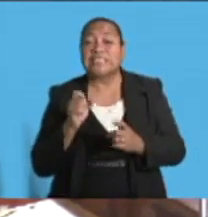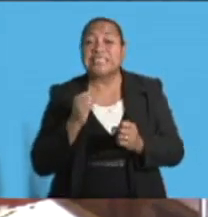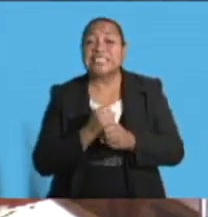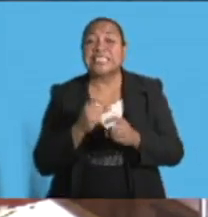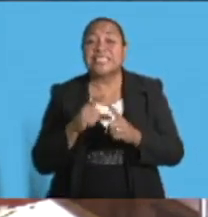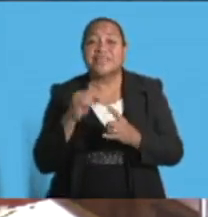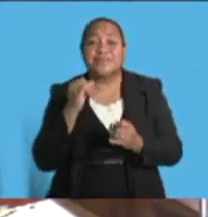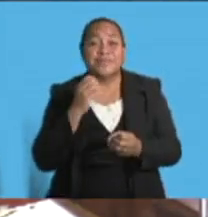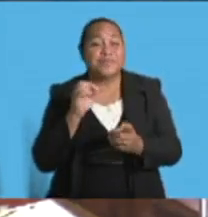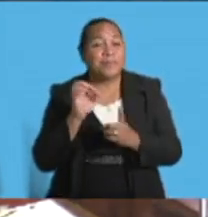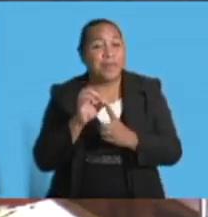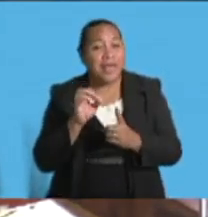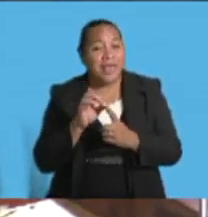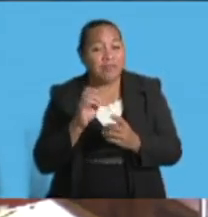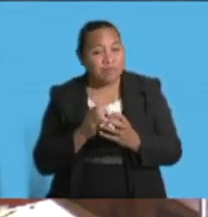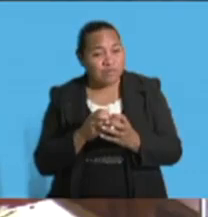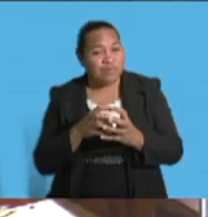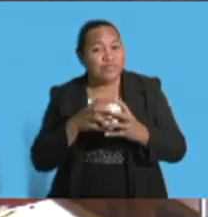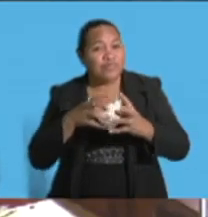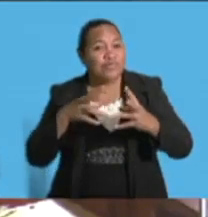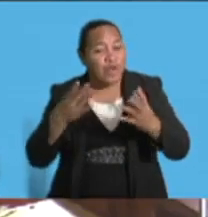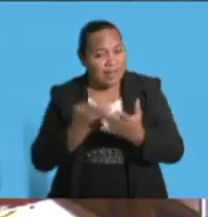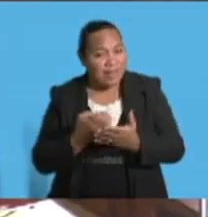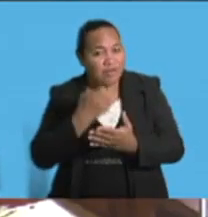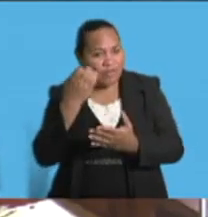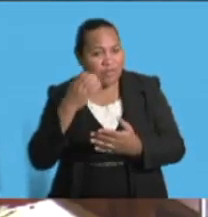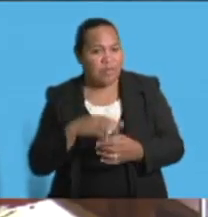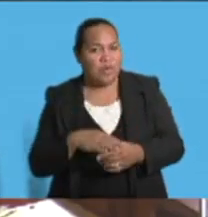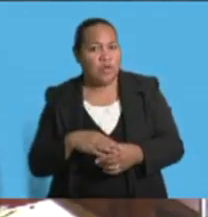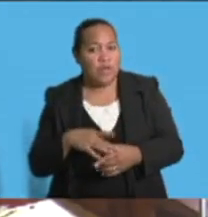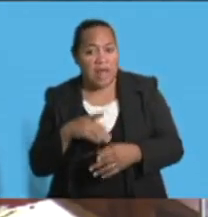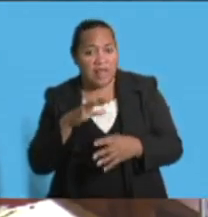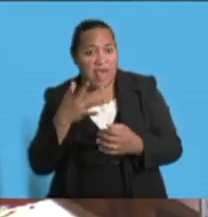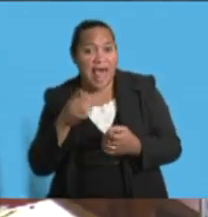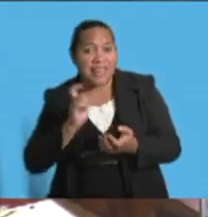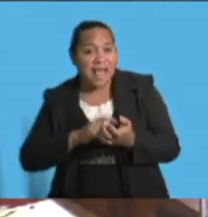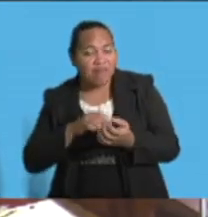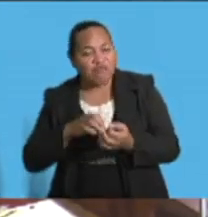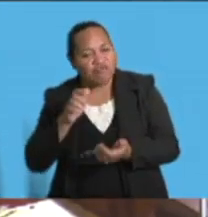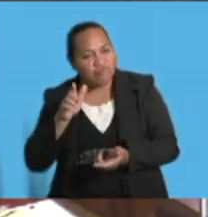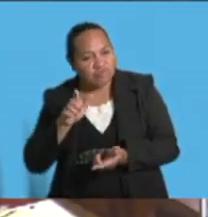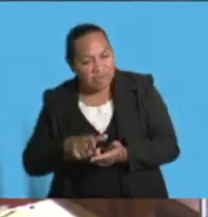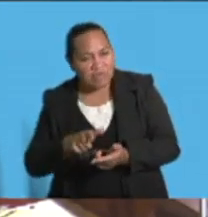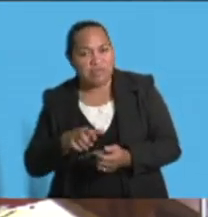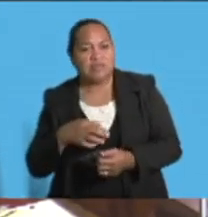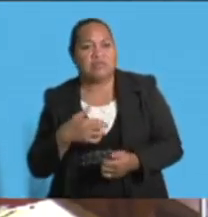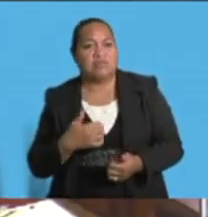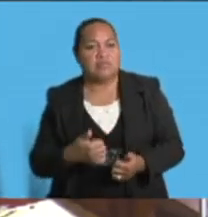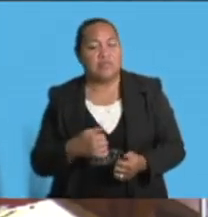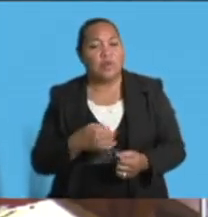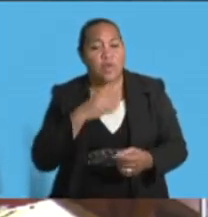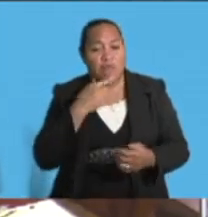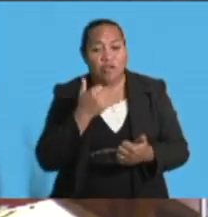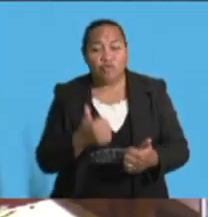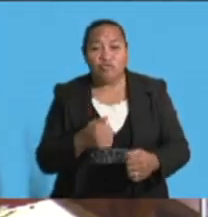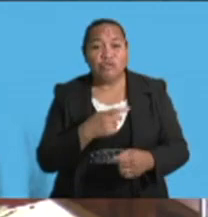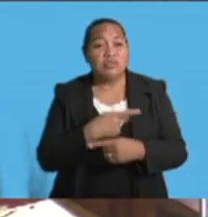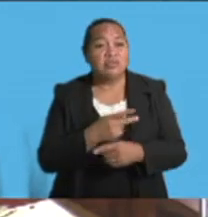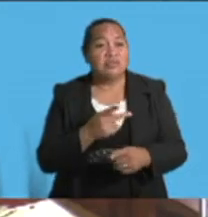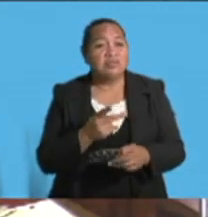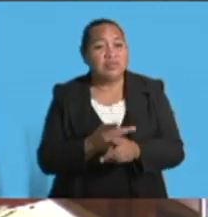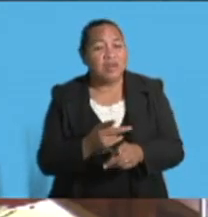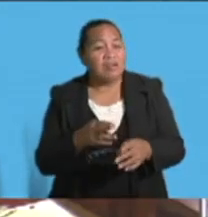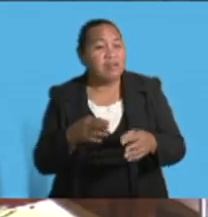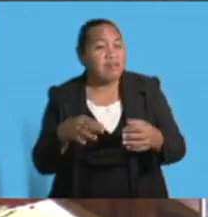to GDP ratio has decreased. For the uninitiated, GDP means the total value of goods and services produced by a country.